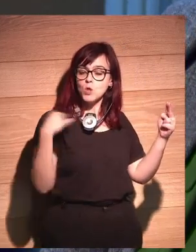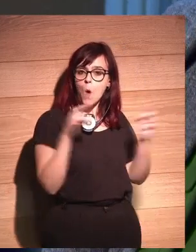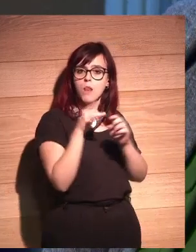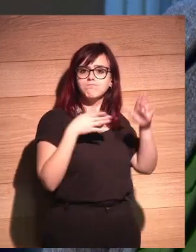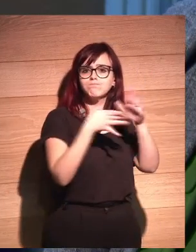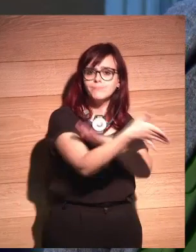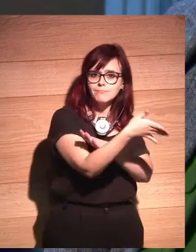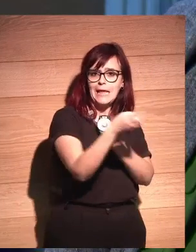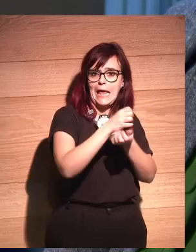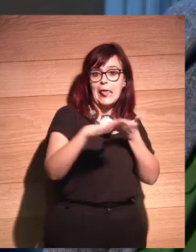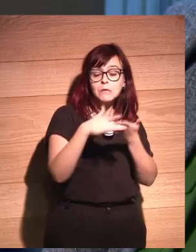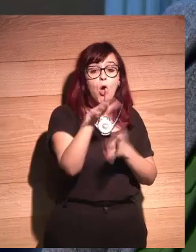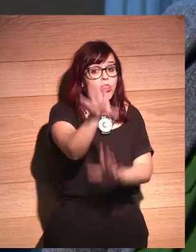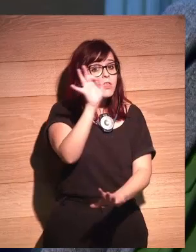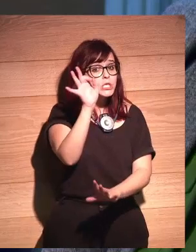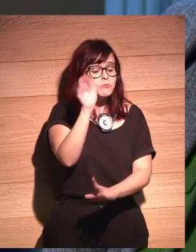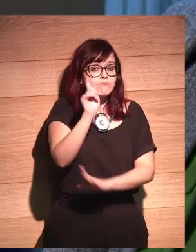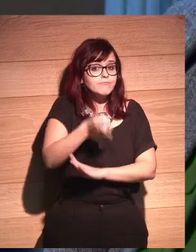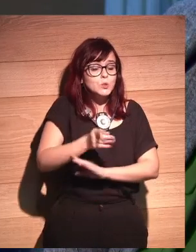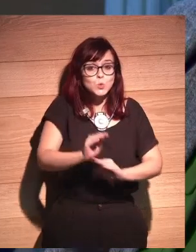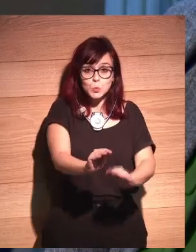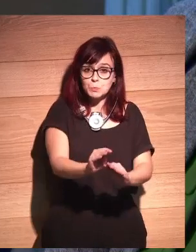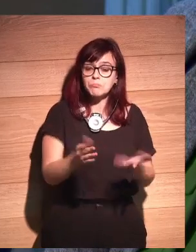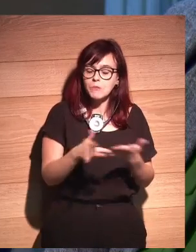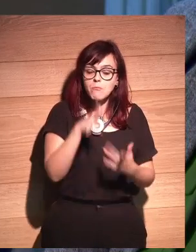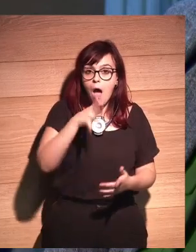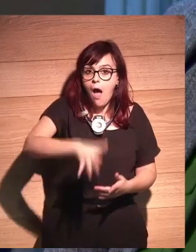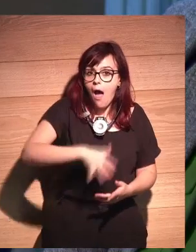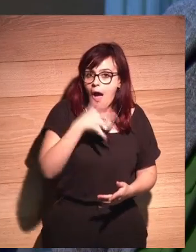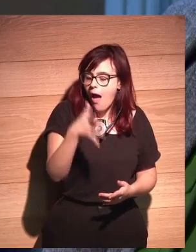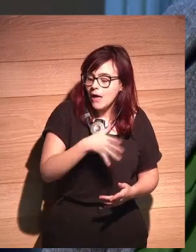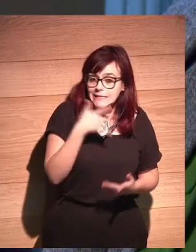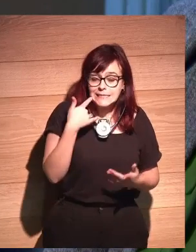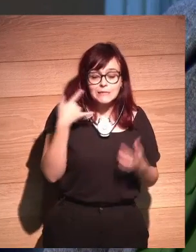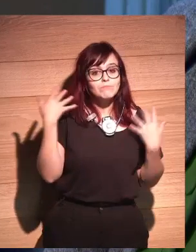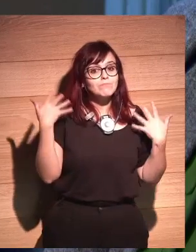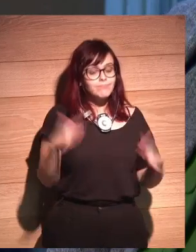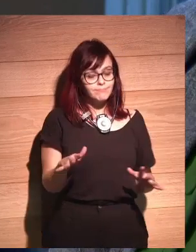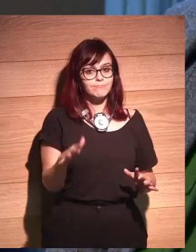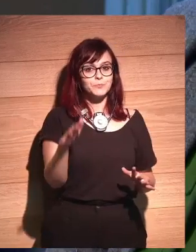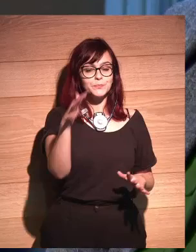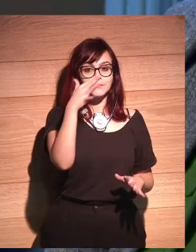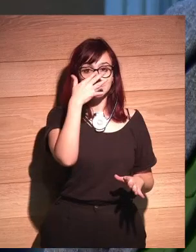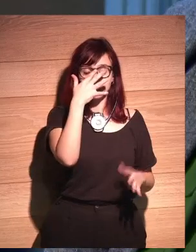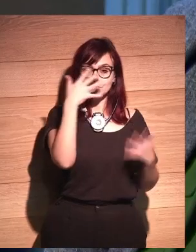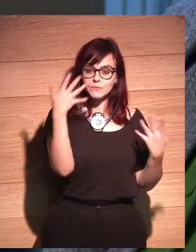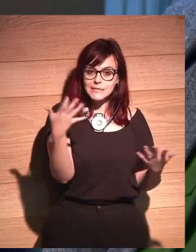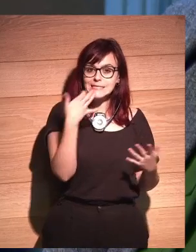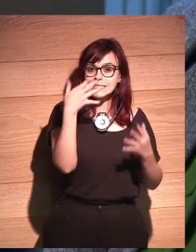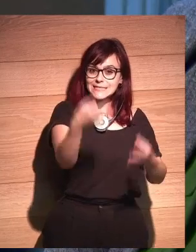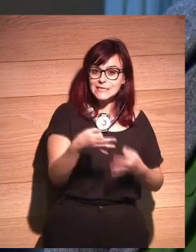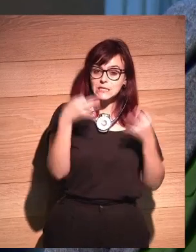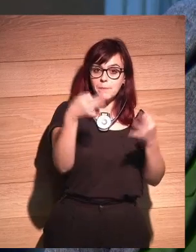it's incredible how you didn't make anything more expensive. You just made something else a bit more cheap.